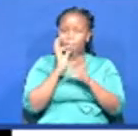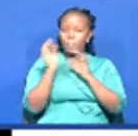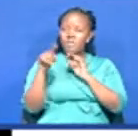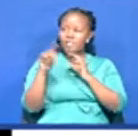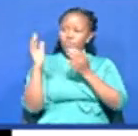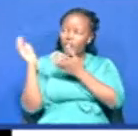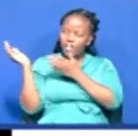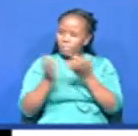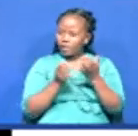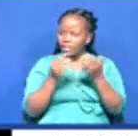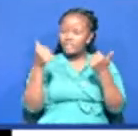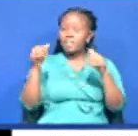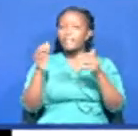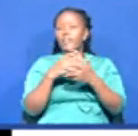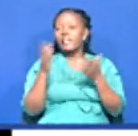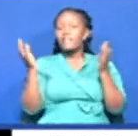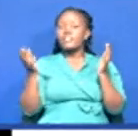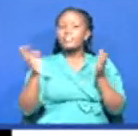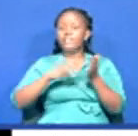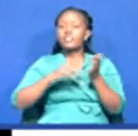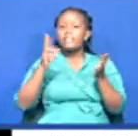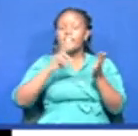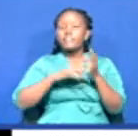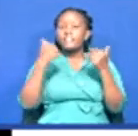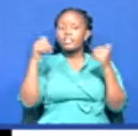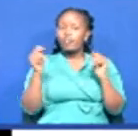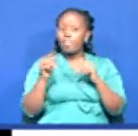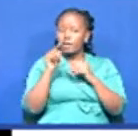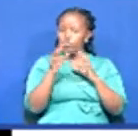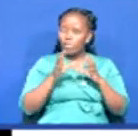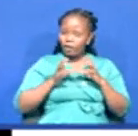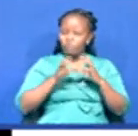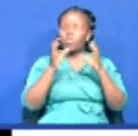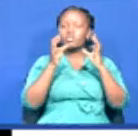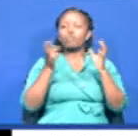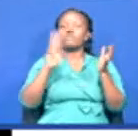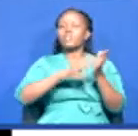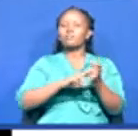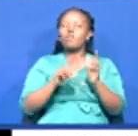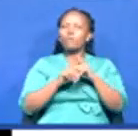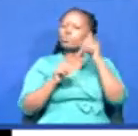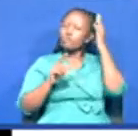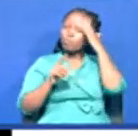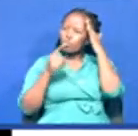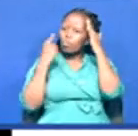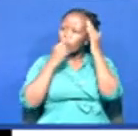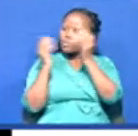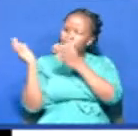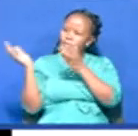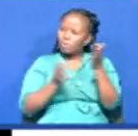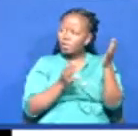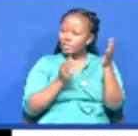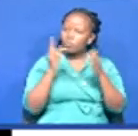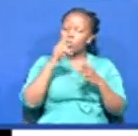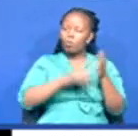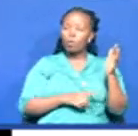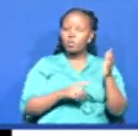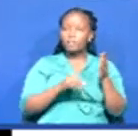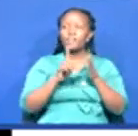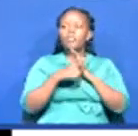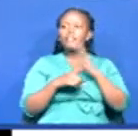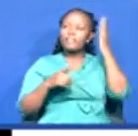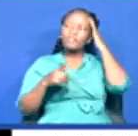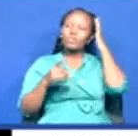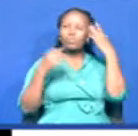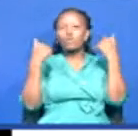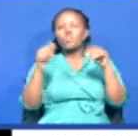registered, you are forced to register, then we will actually know who is importing what. Then we can be able to block any goods